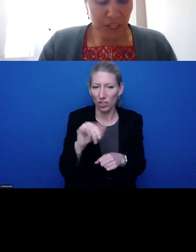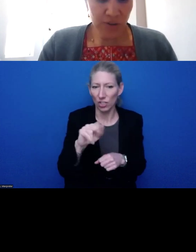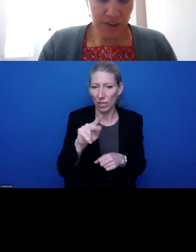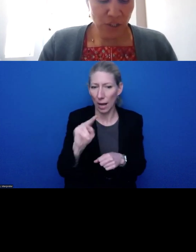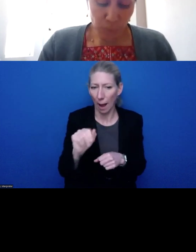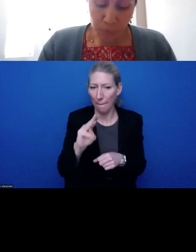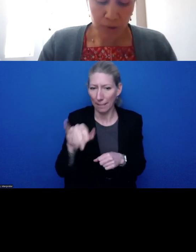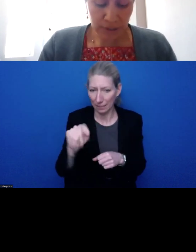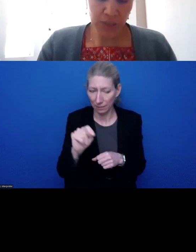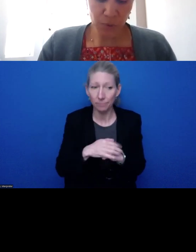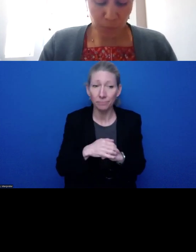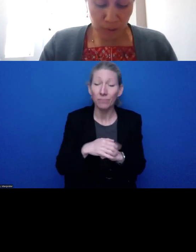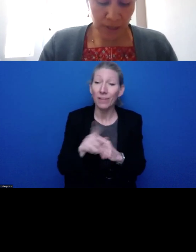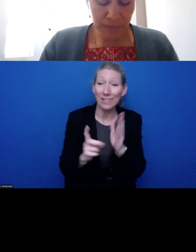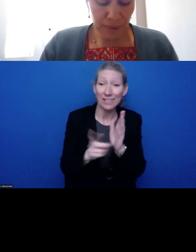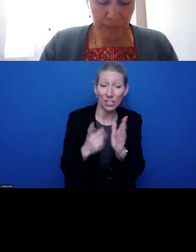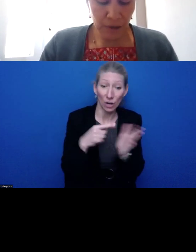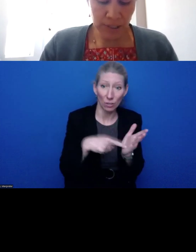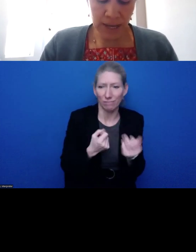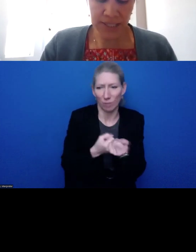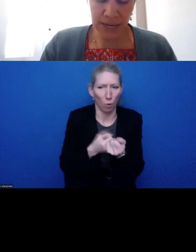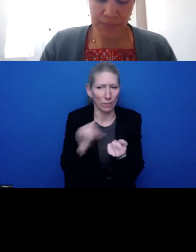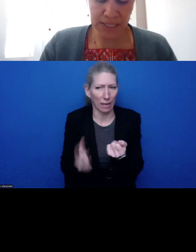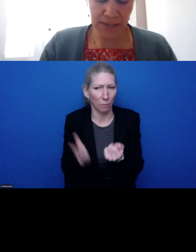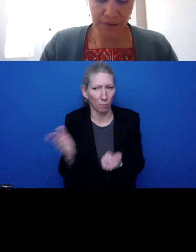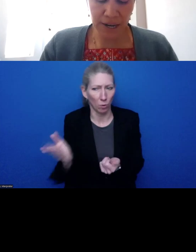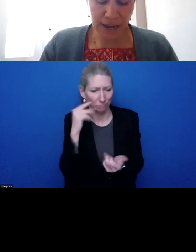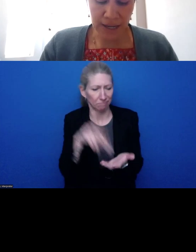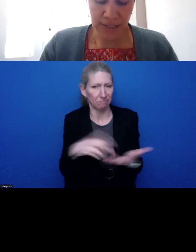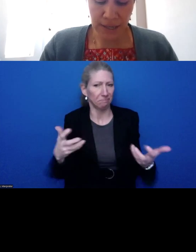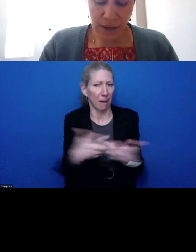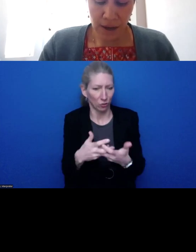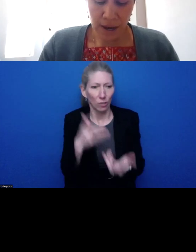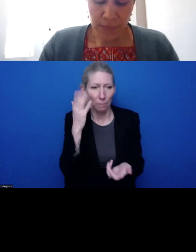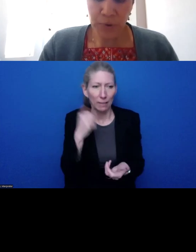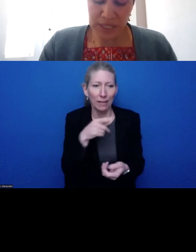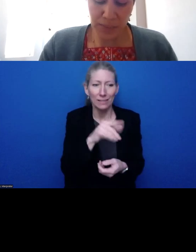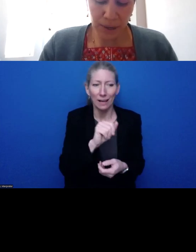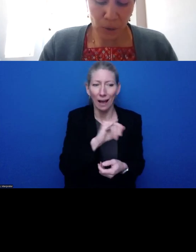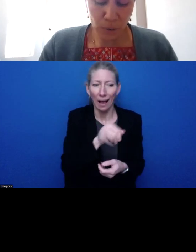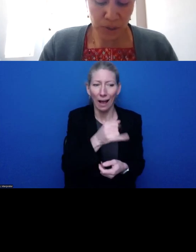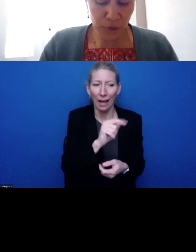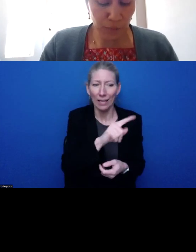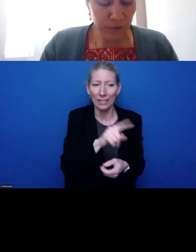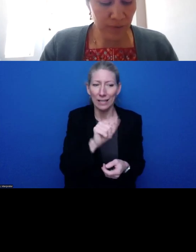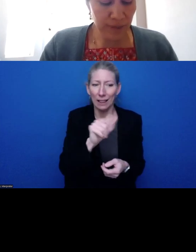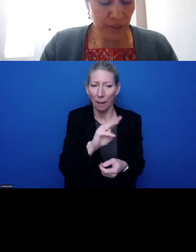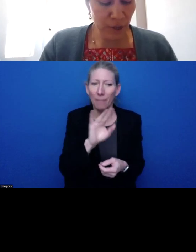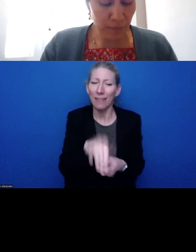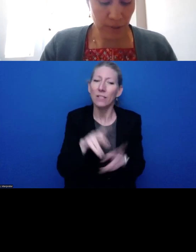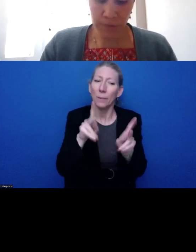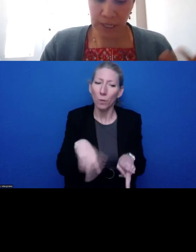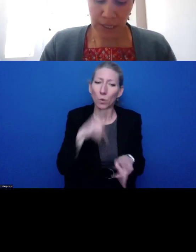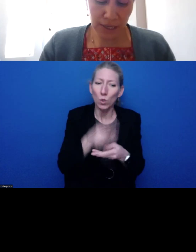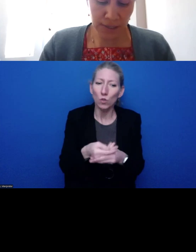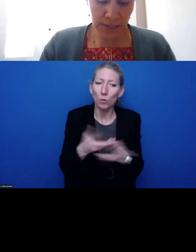Colonial dictionaries support this proposal because Achtzalam is defined as a principal who distributes the